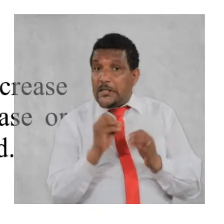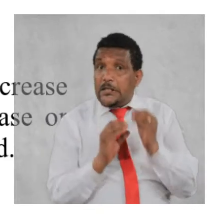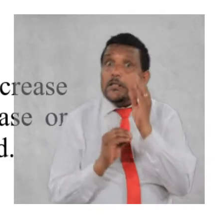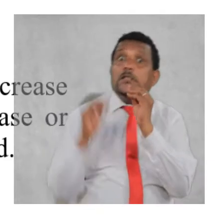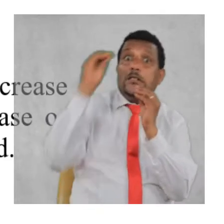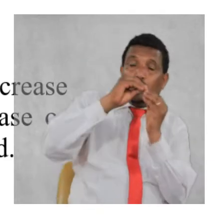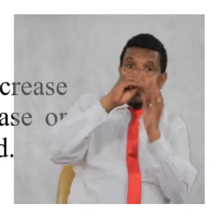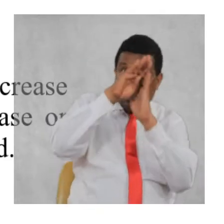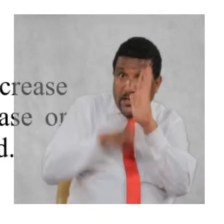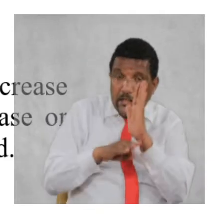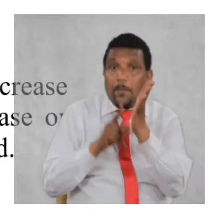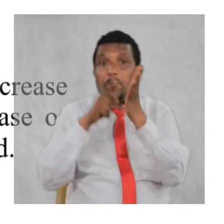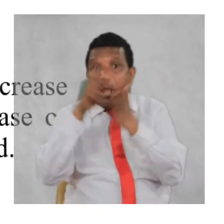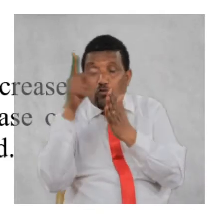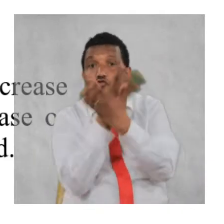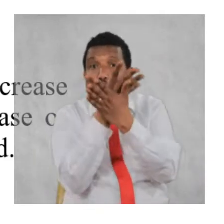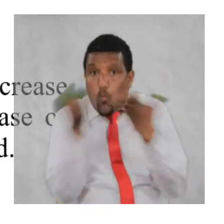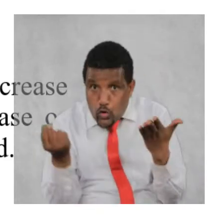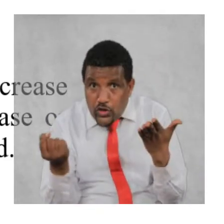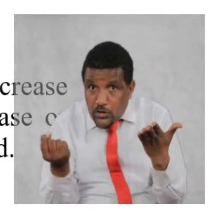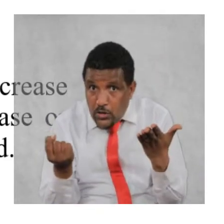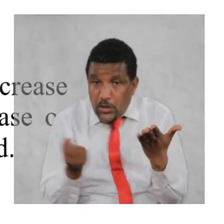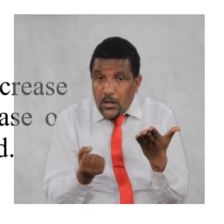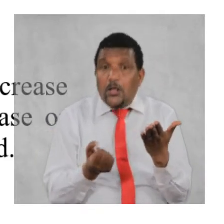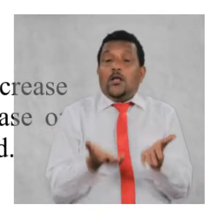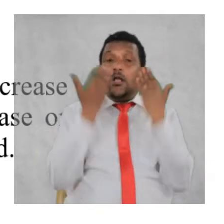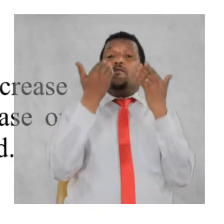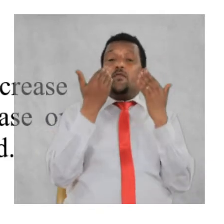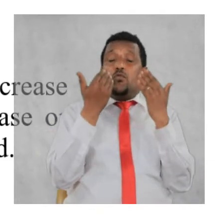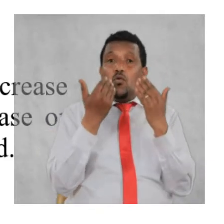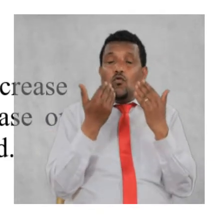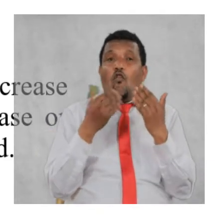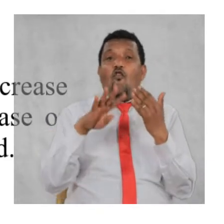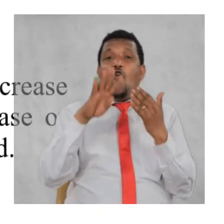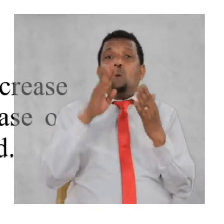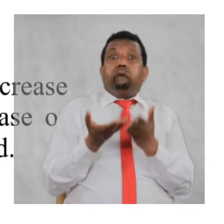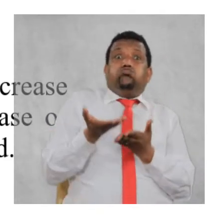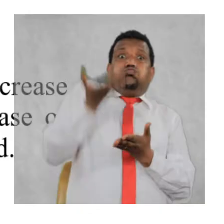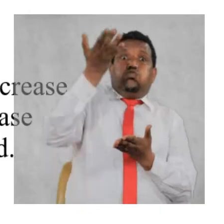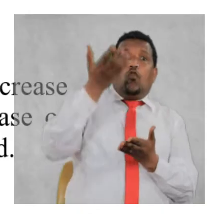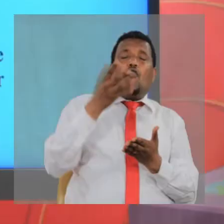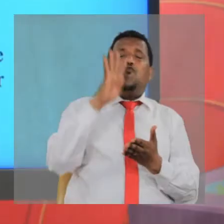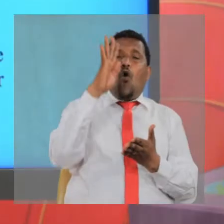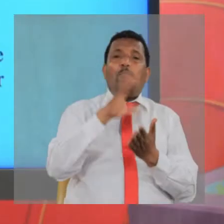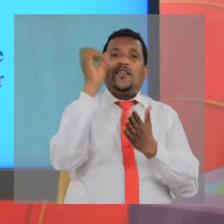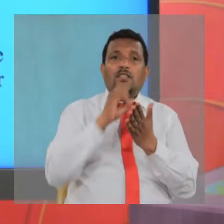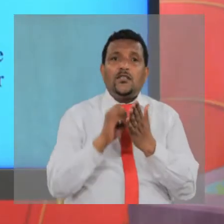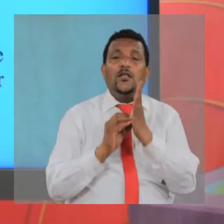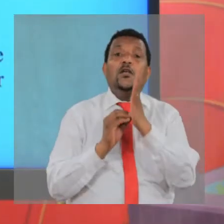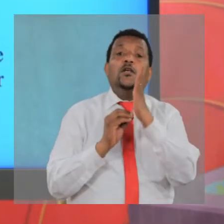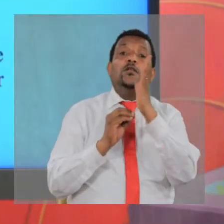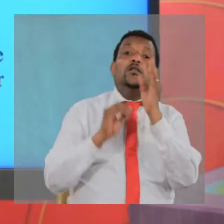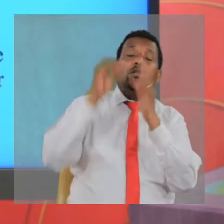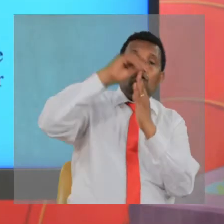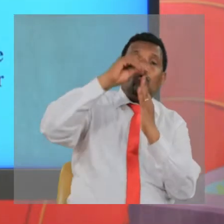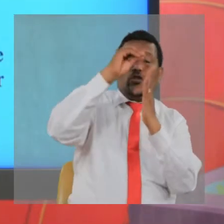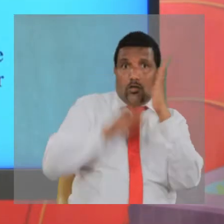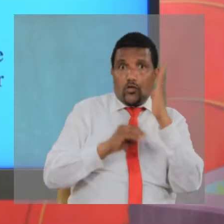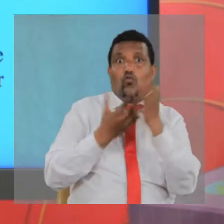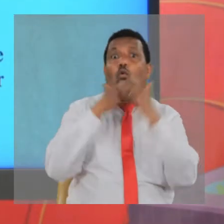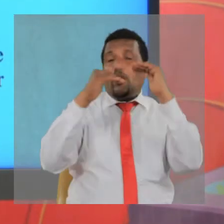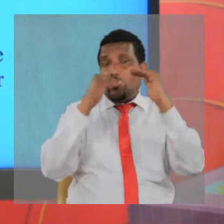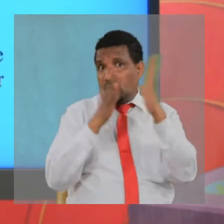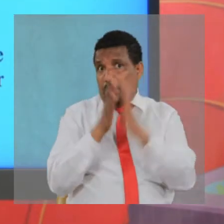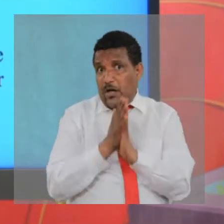or decrease in price of a commodity leads to a 4% increase or decrease in quantity demanded. That means a